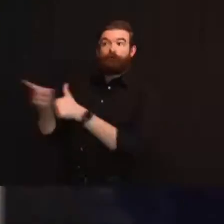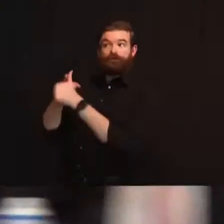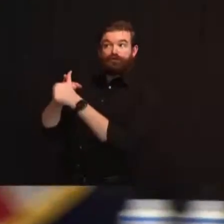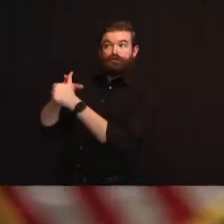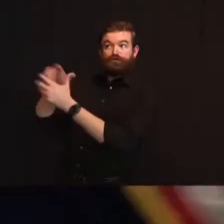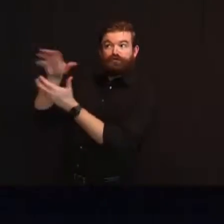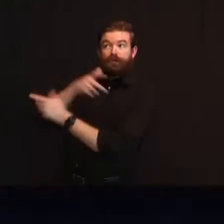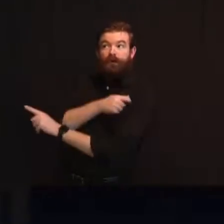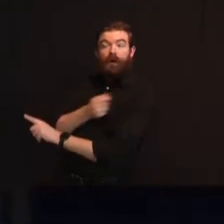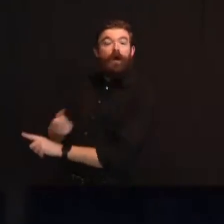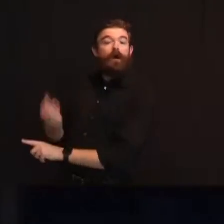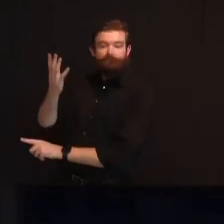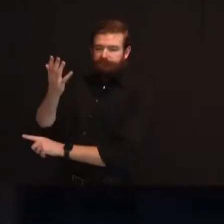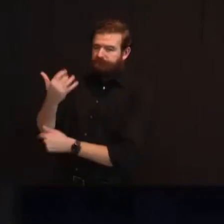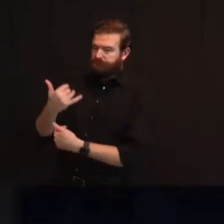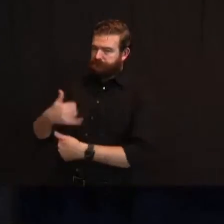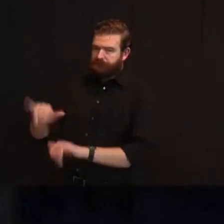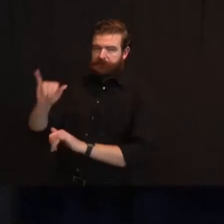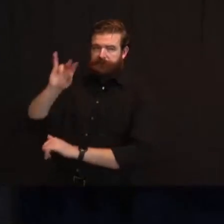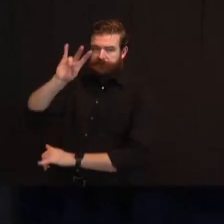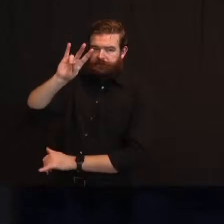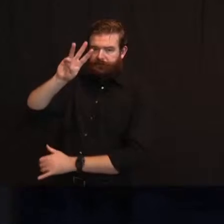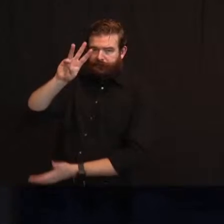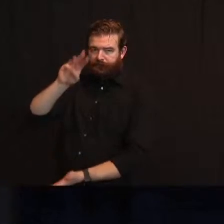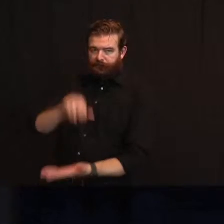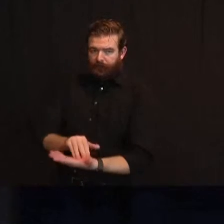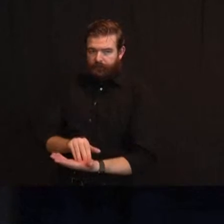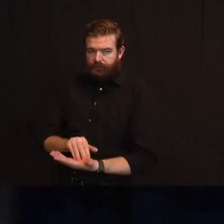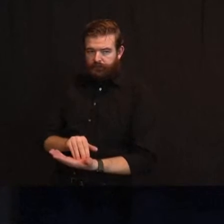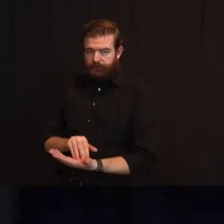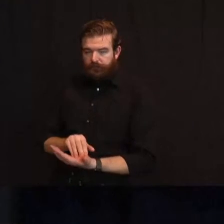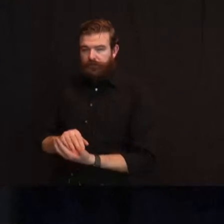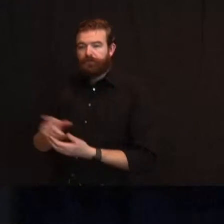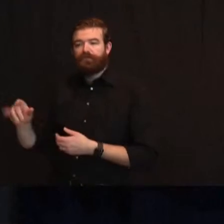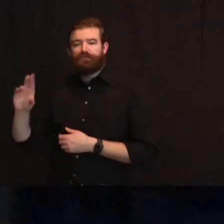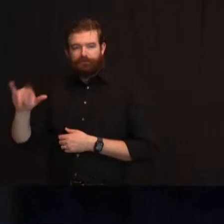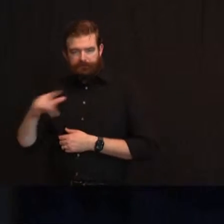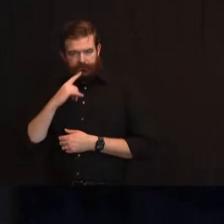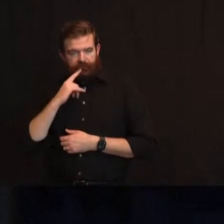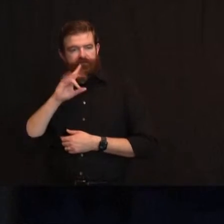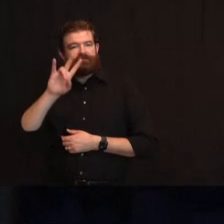76,000 split between the 6 pre-positioning. And then we do expect